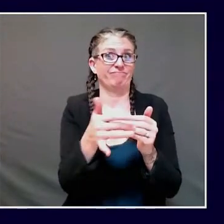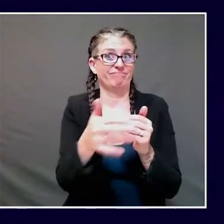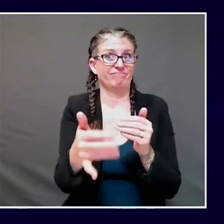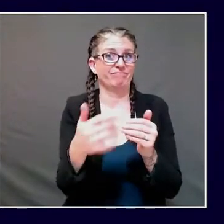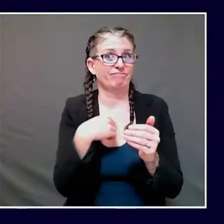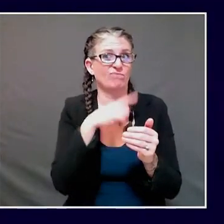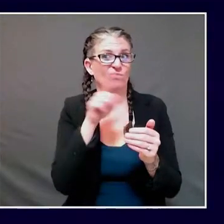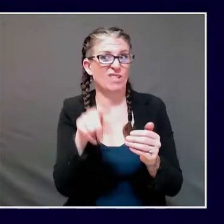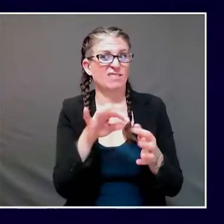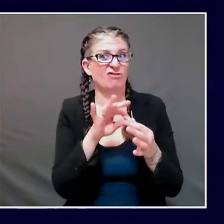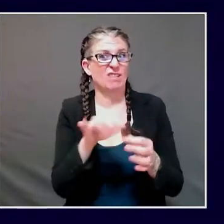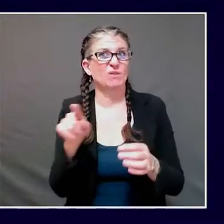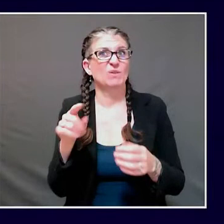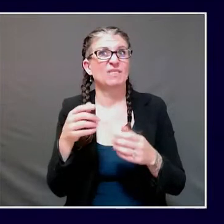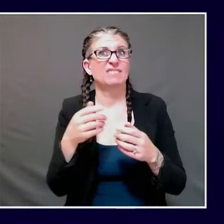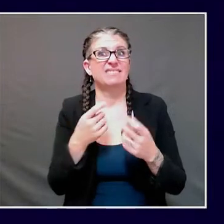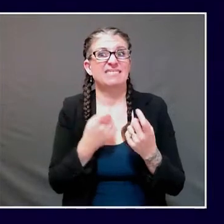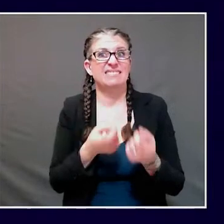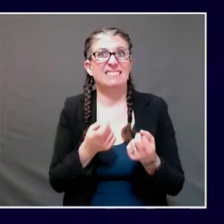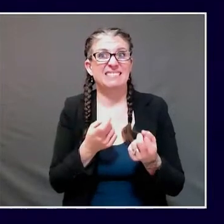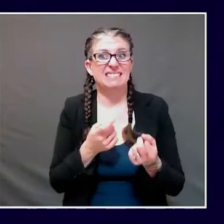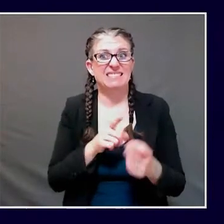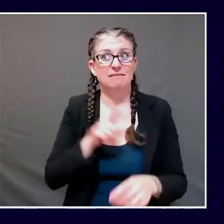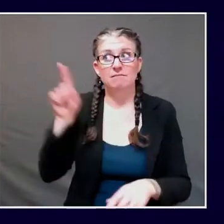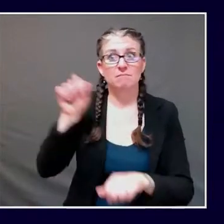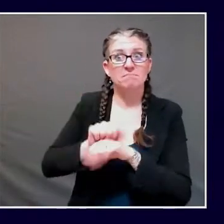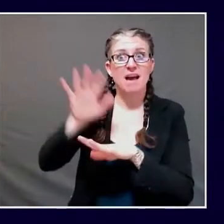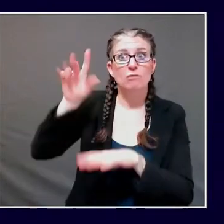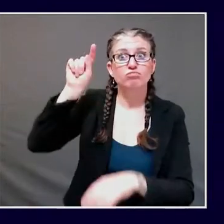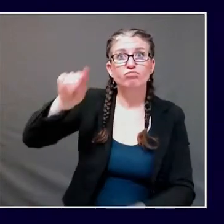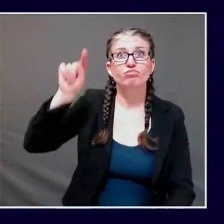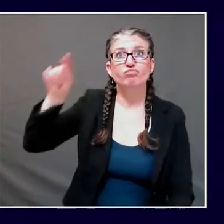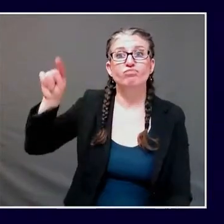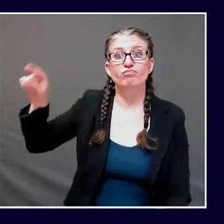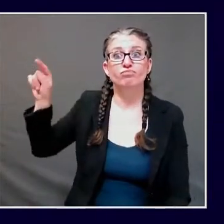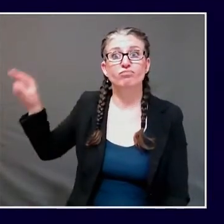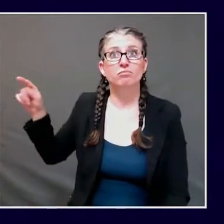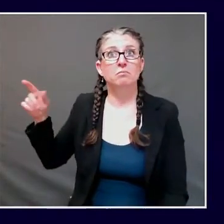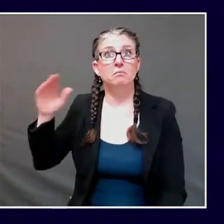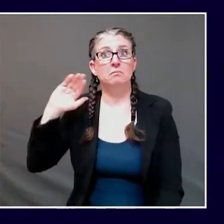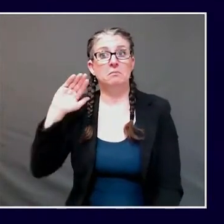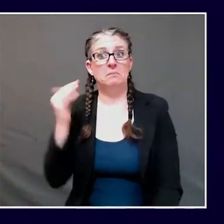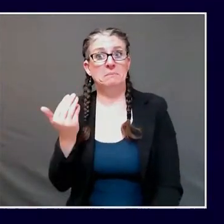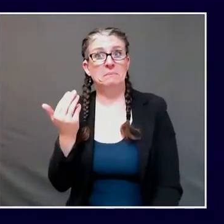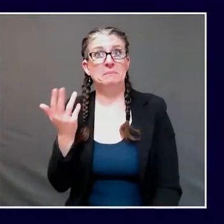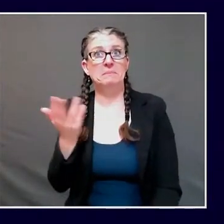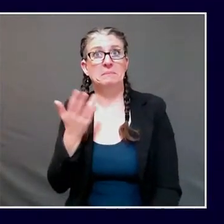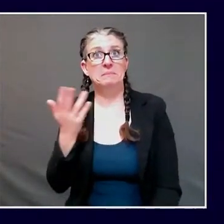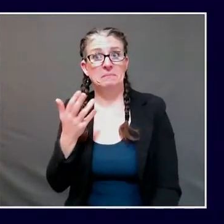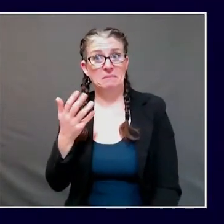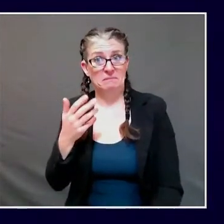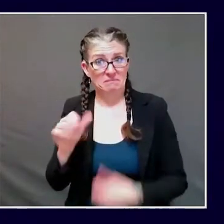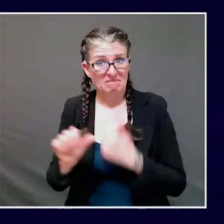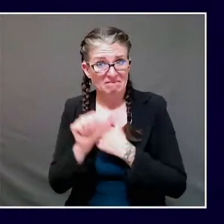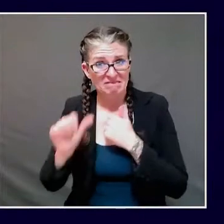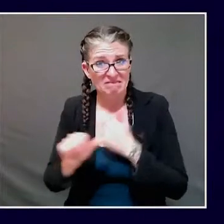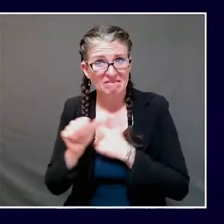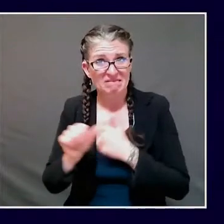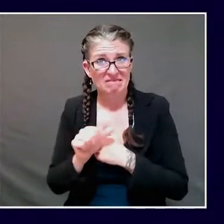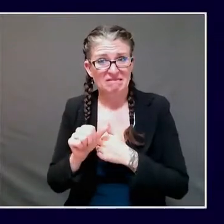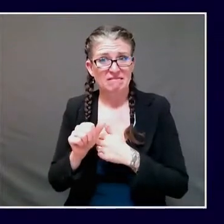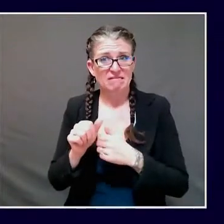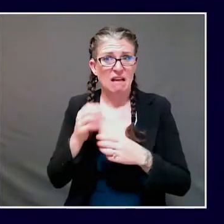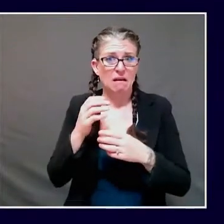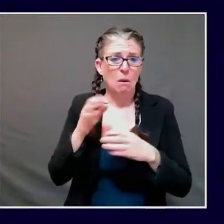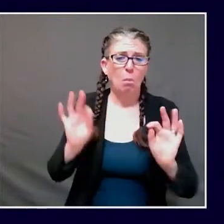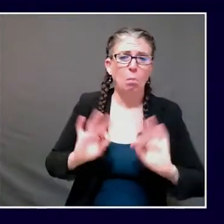their potential for becoming vectors of transmission? What are the riskiest aspects of going to a ski resort? I'll just